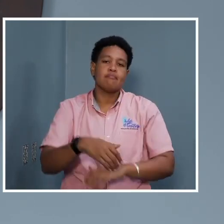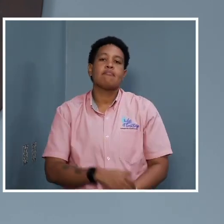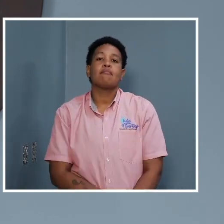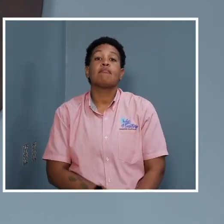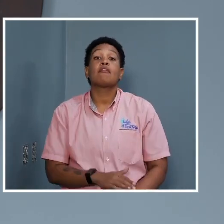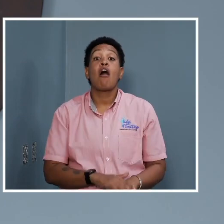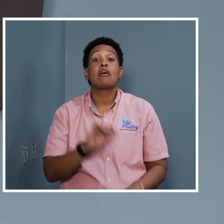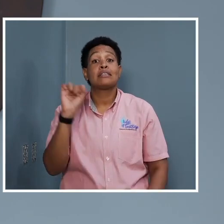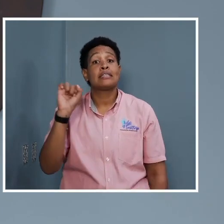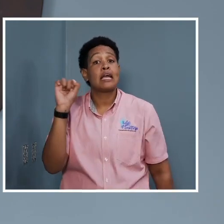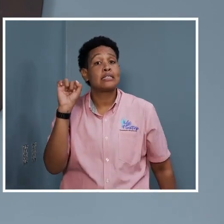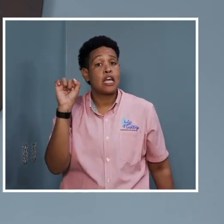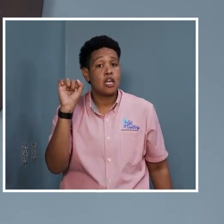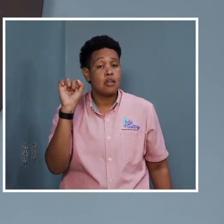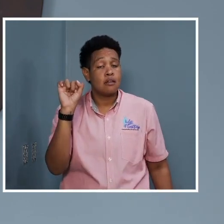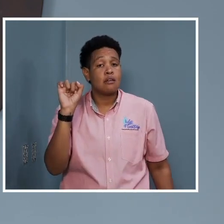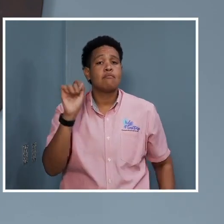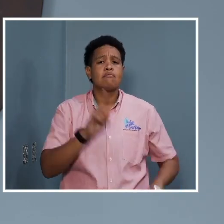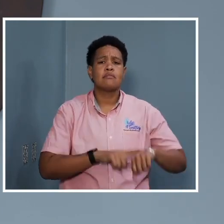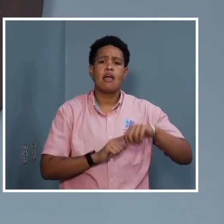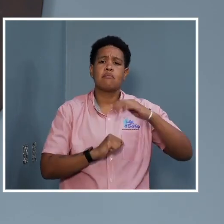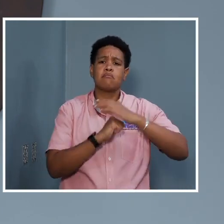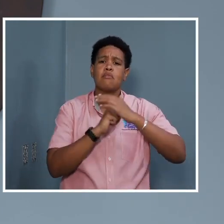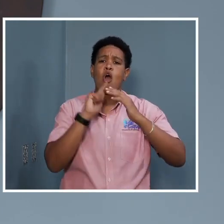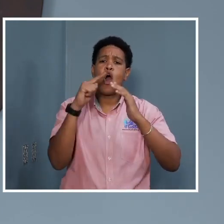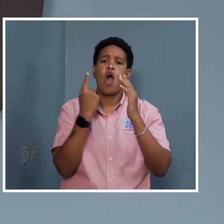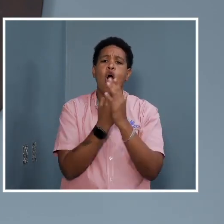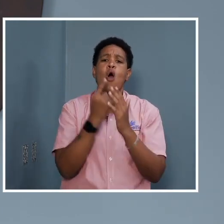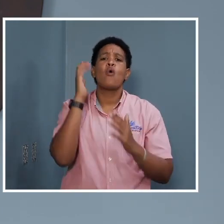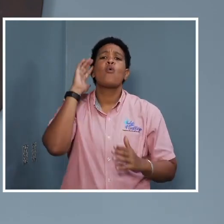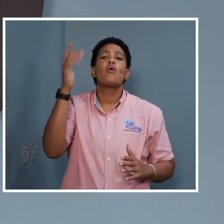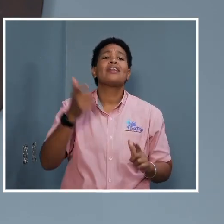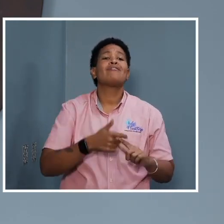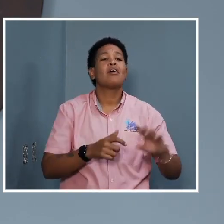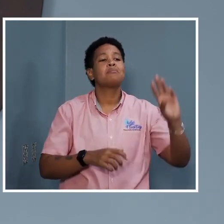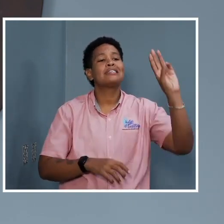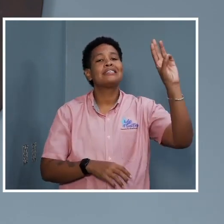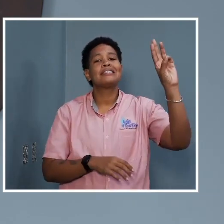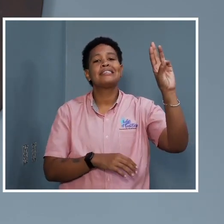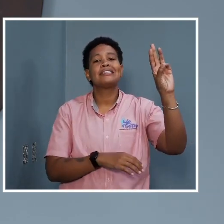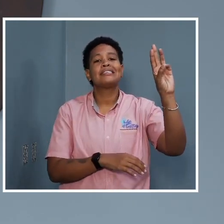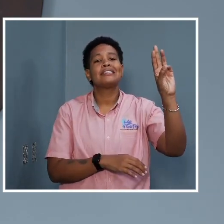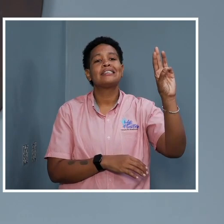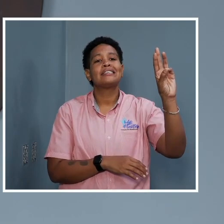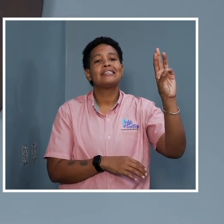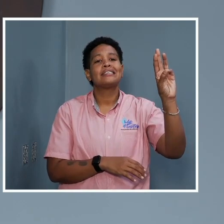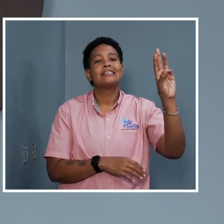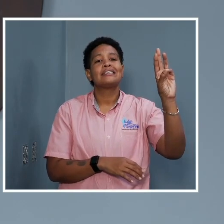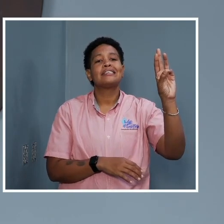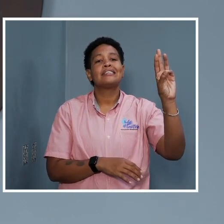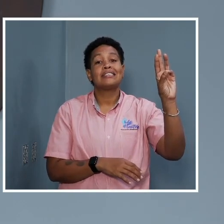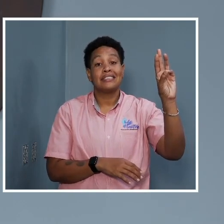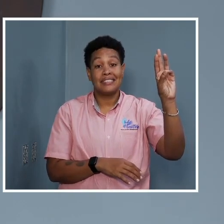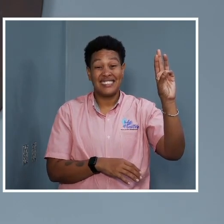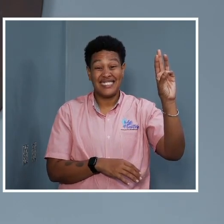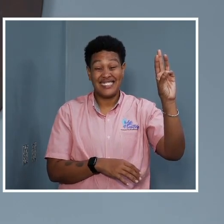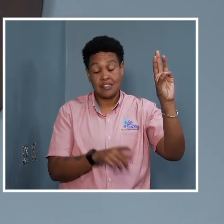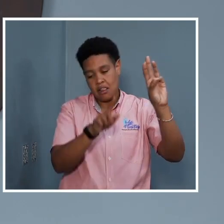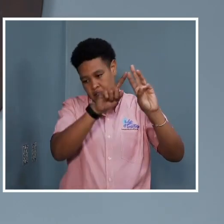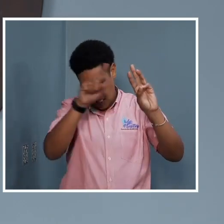On Saturdays, the curfew hours will be from 6 p.m. to 5